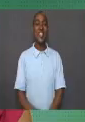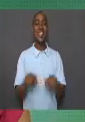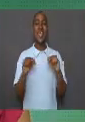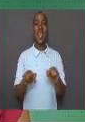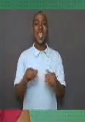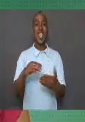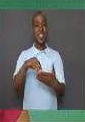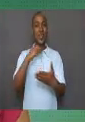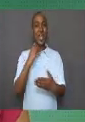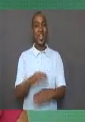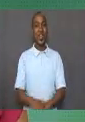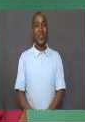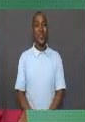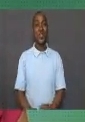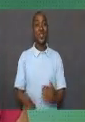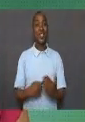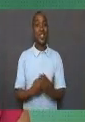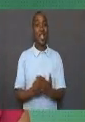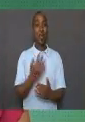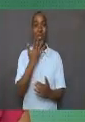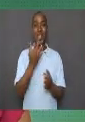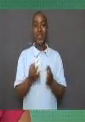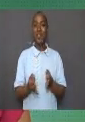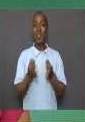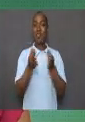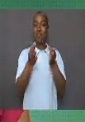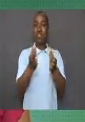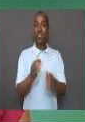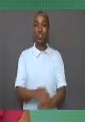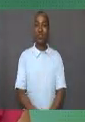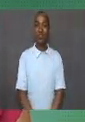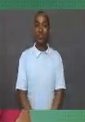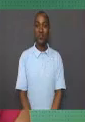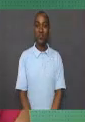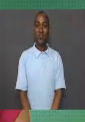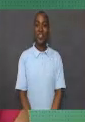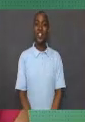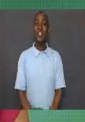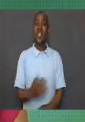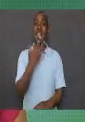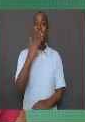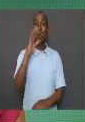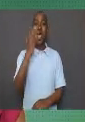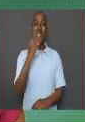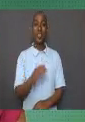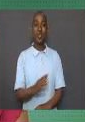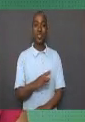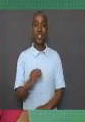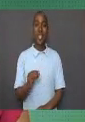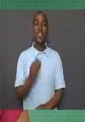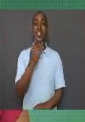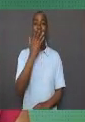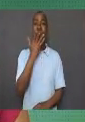Today, we learned about blood transfusion, blood type, and